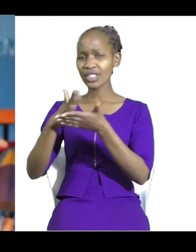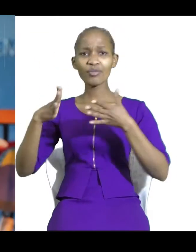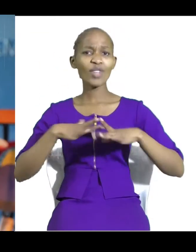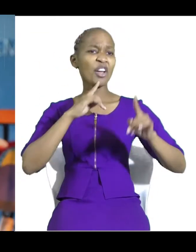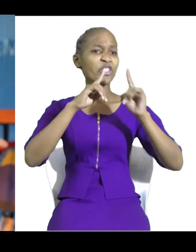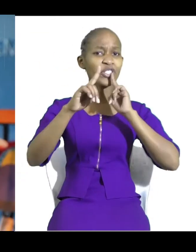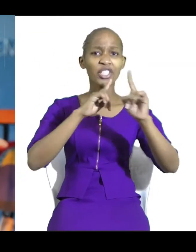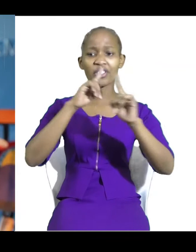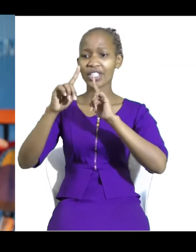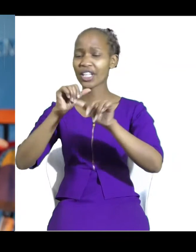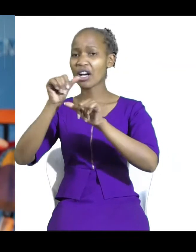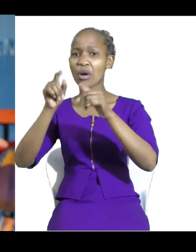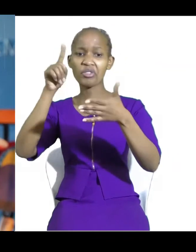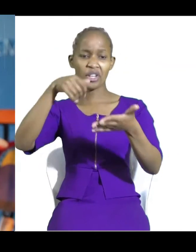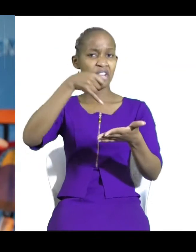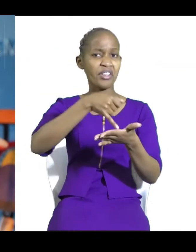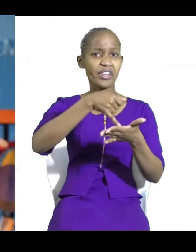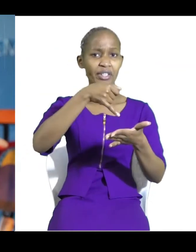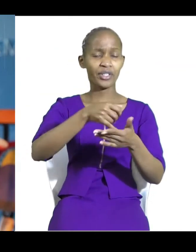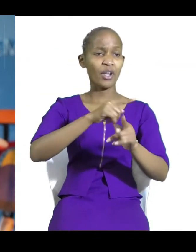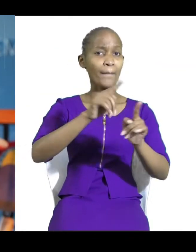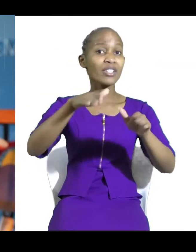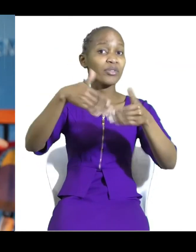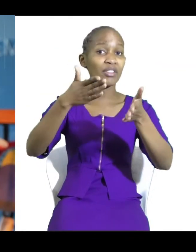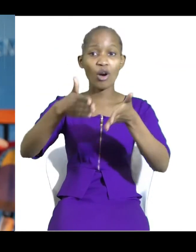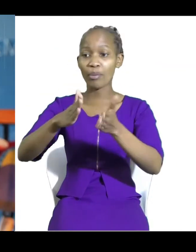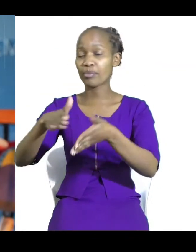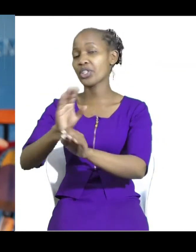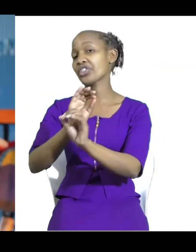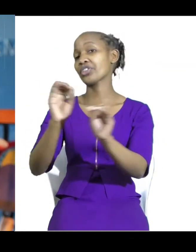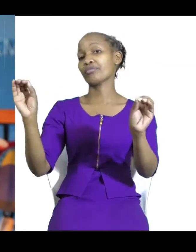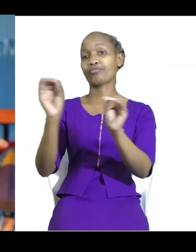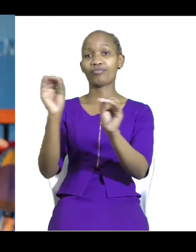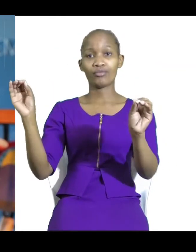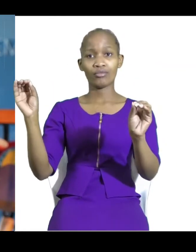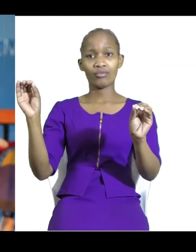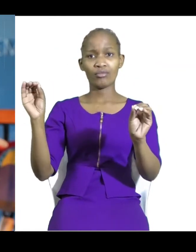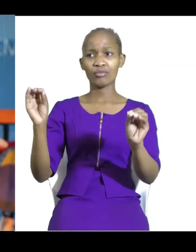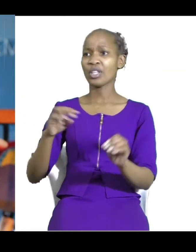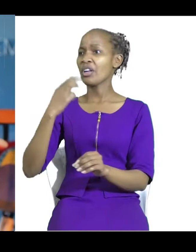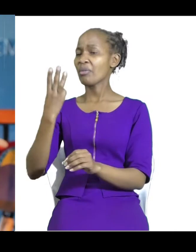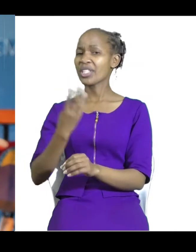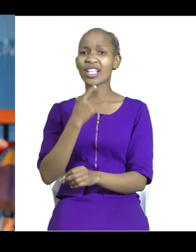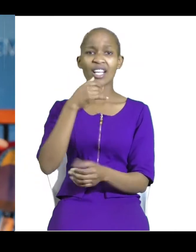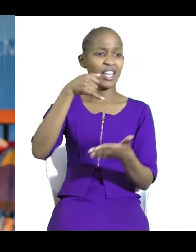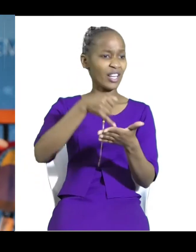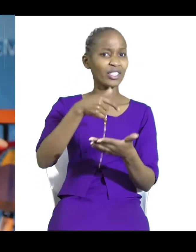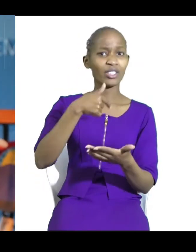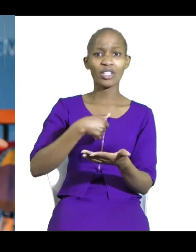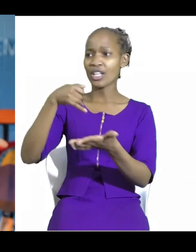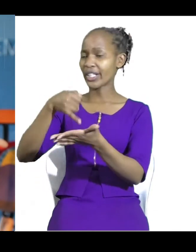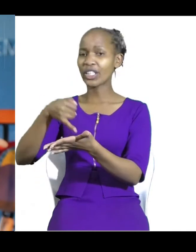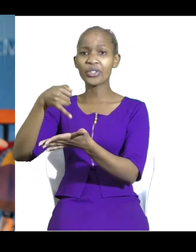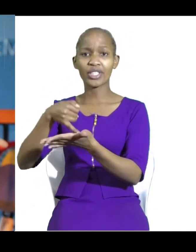Some people are just talking about inclusion, but not give opportunity to participate. Because if you just clamor, include me,